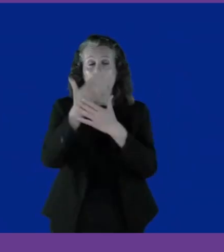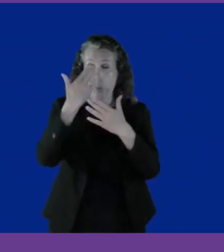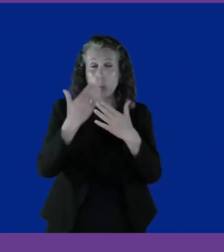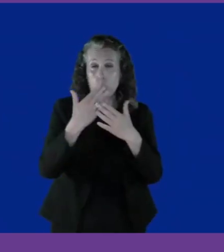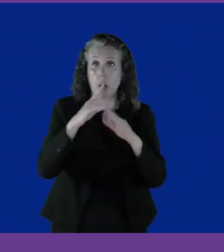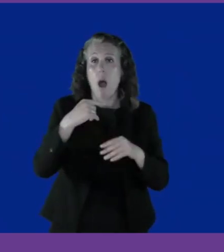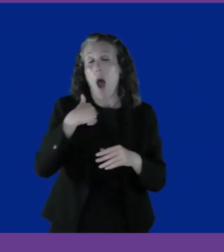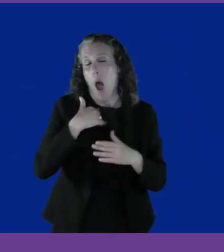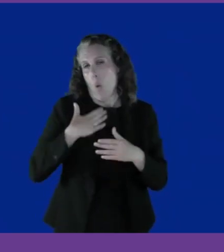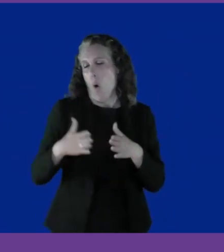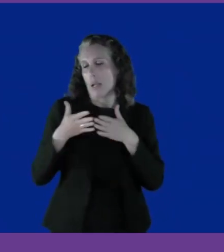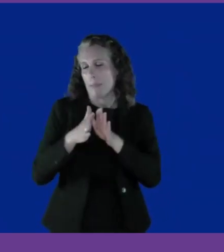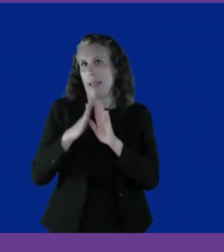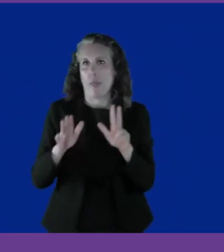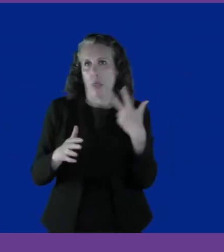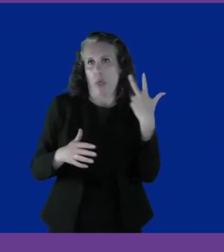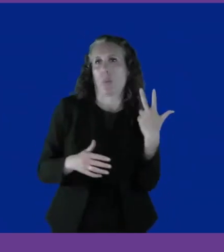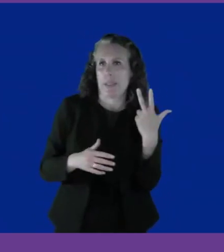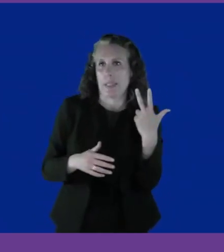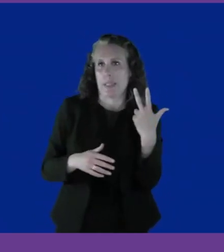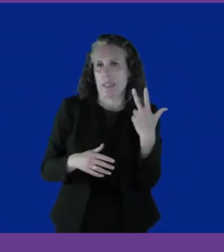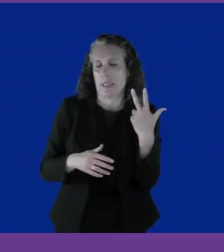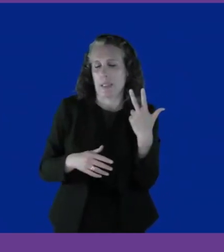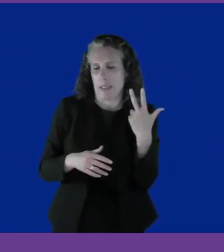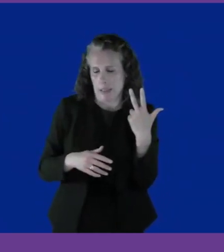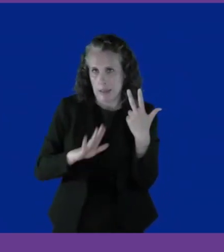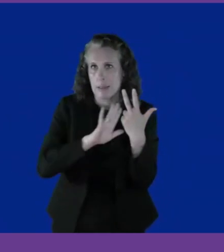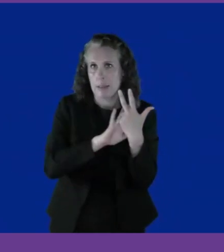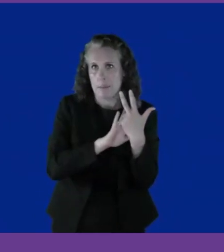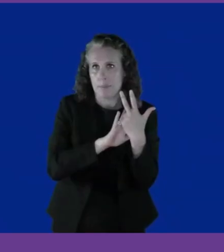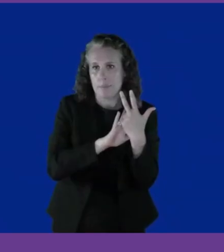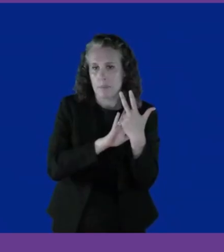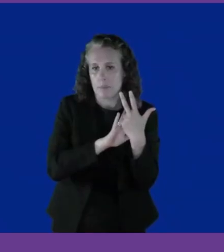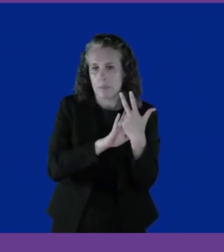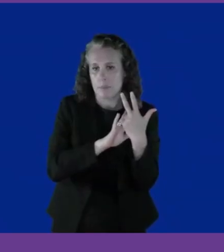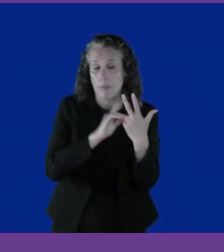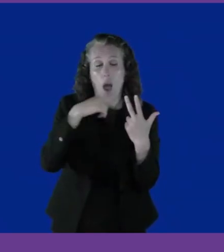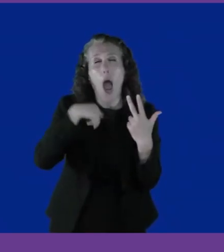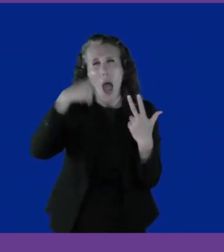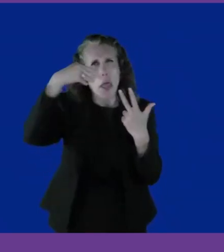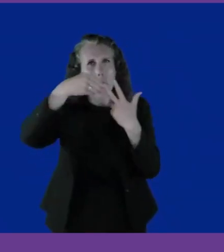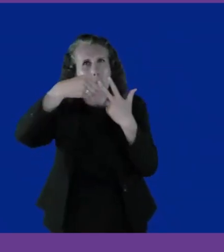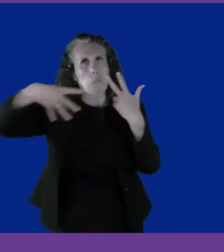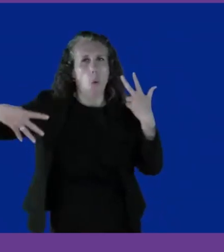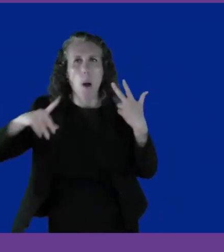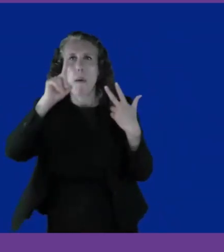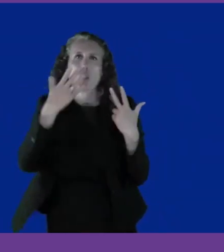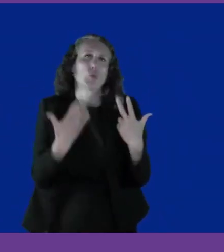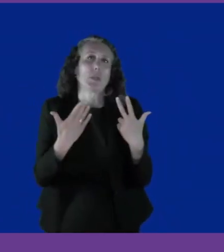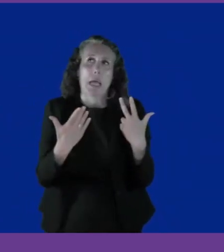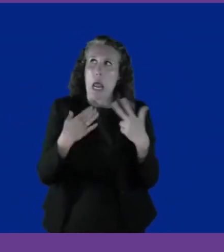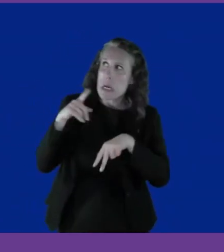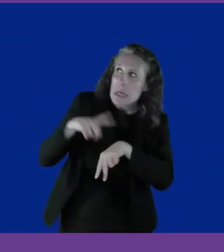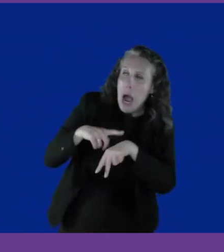more in the digital world, that I would identify are there. There are probably more, but those, I think, also in the interest